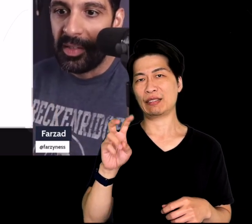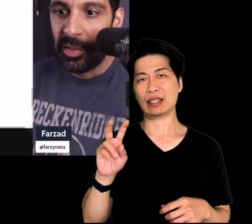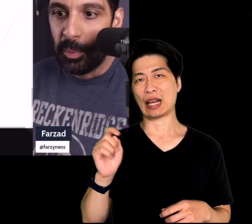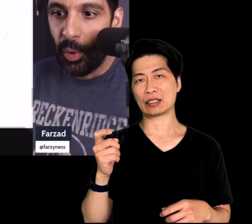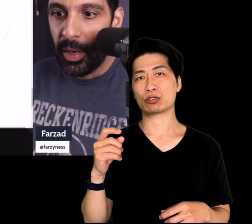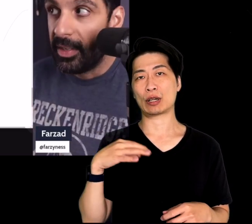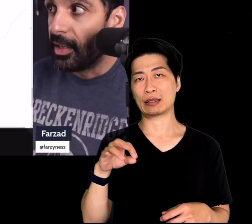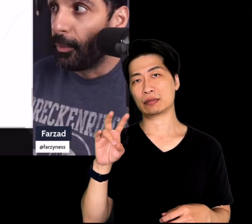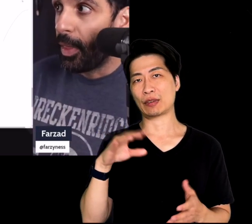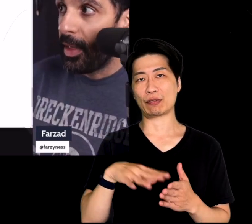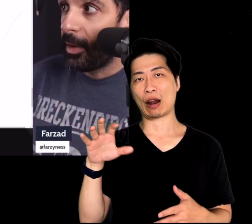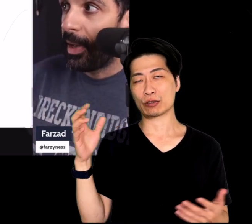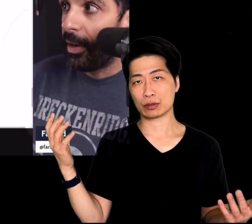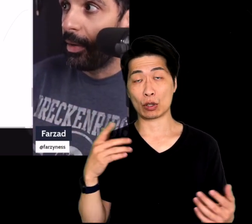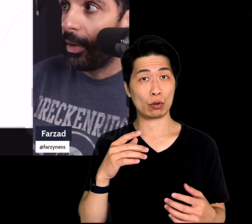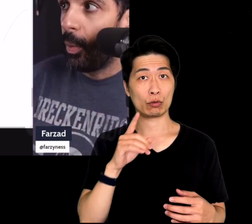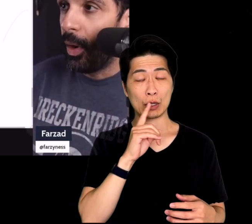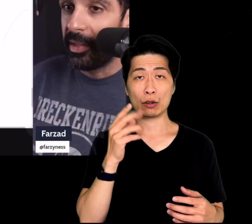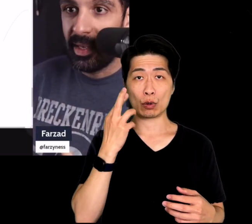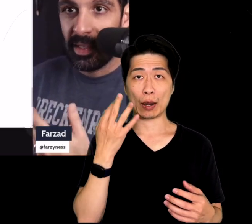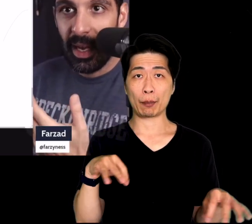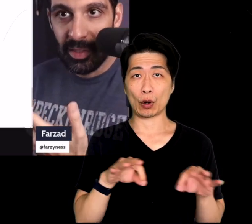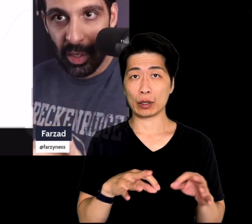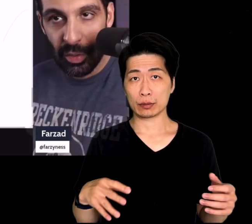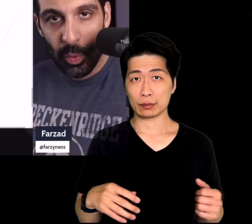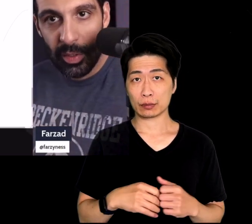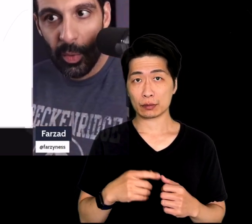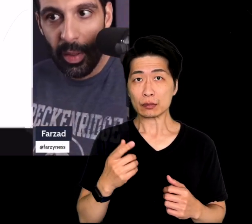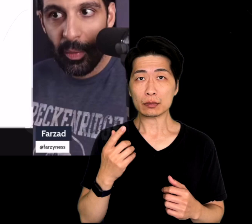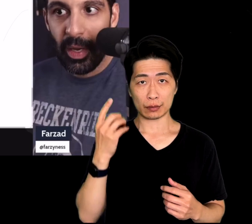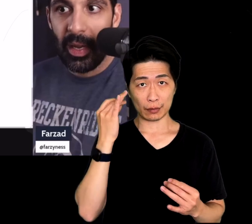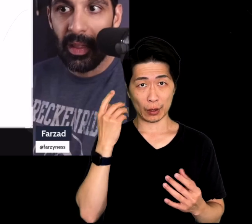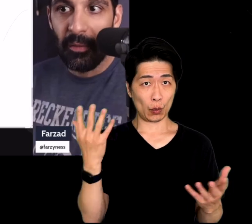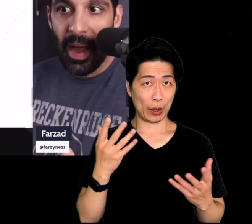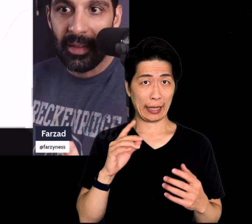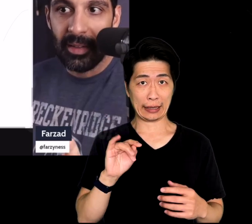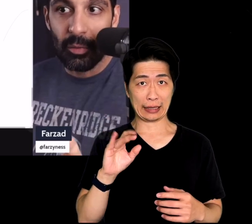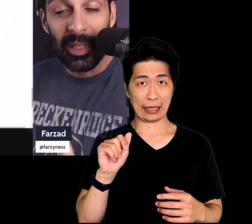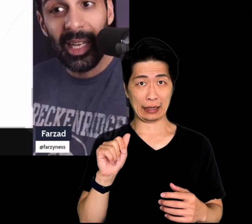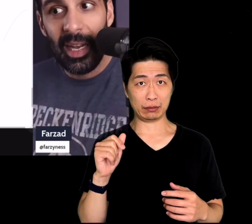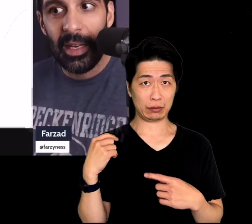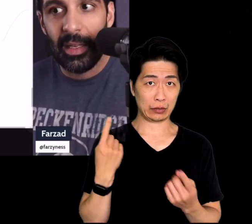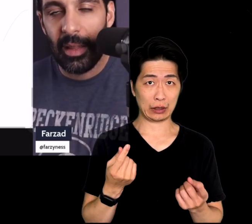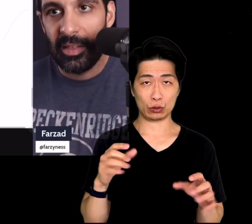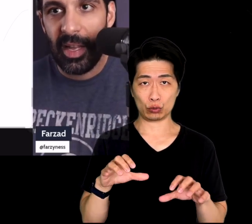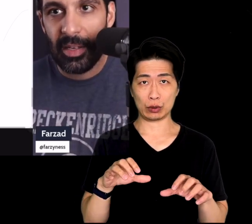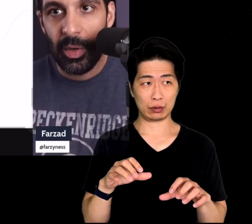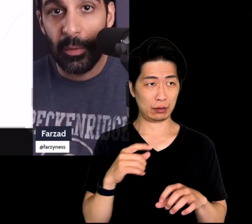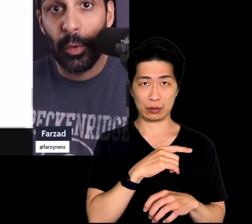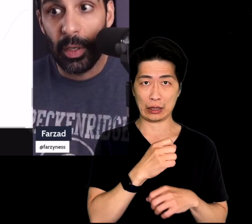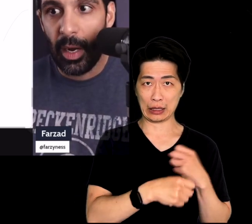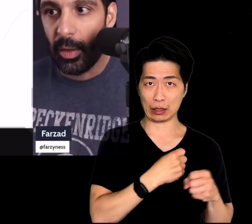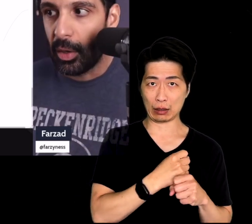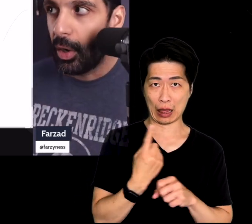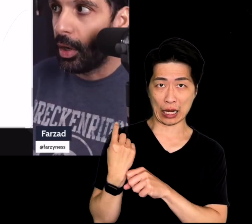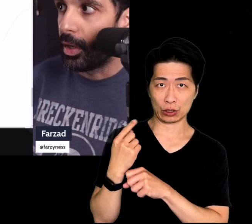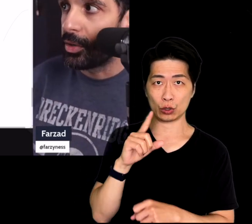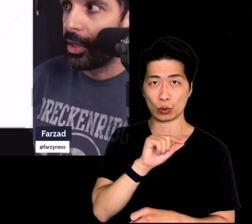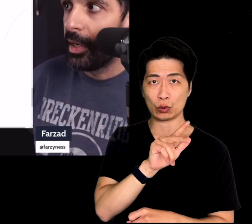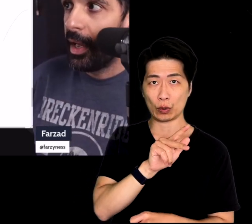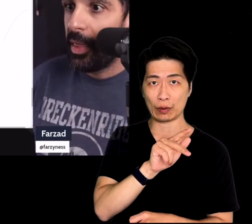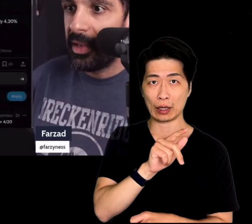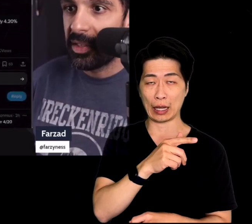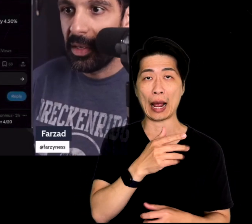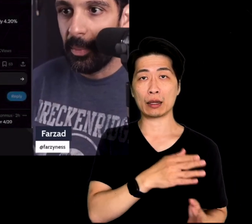reason why this is important is if we think about what Tesla has done in 2023 and the fact that they're retaining this tax credit for a lot of their